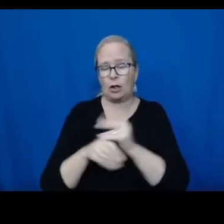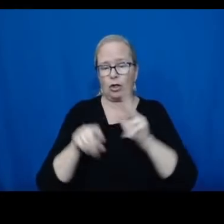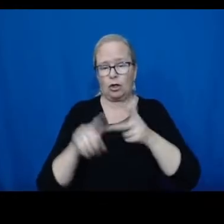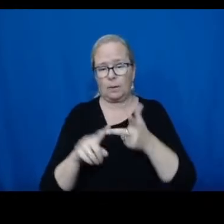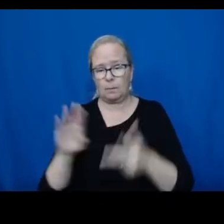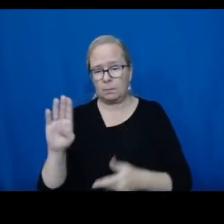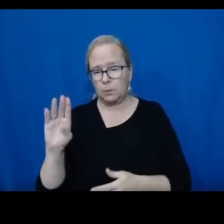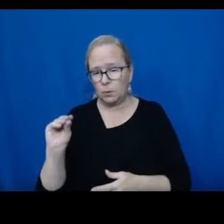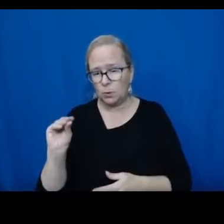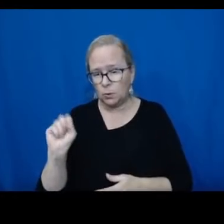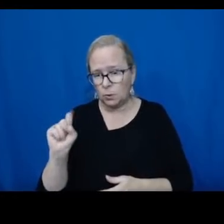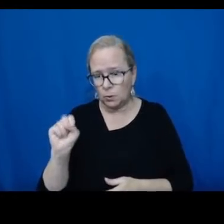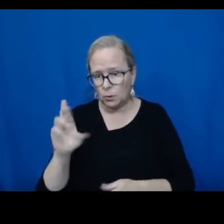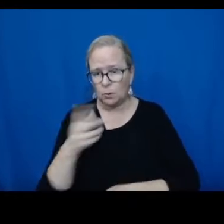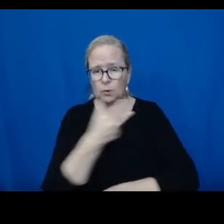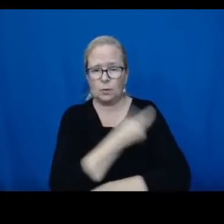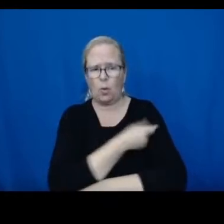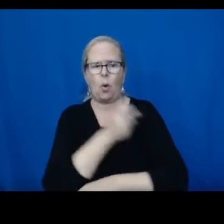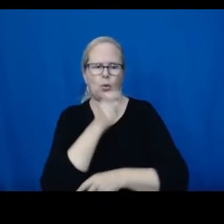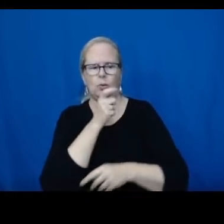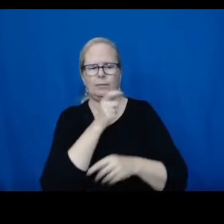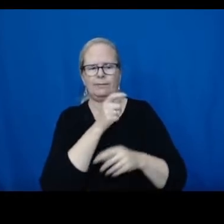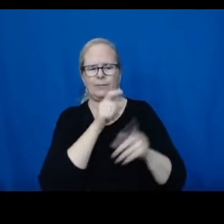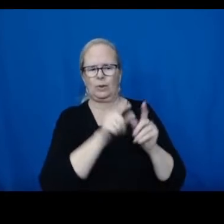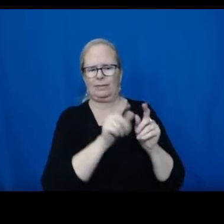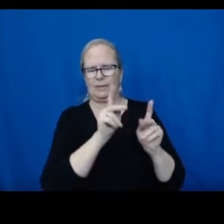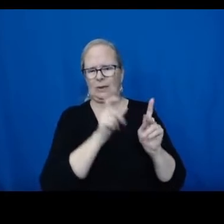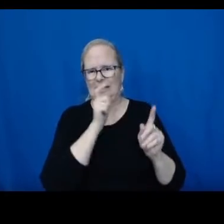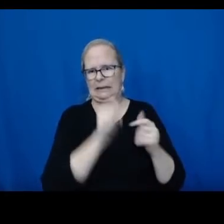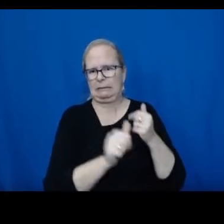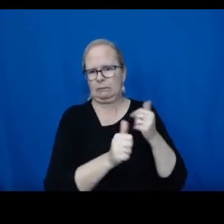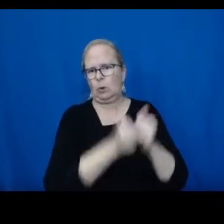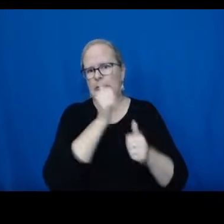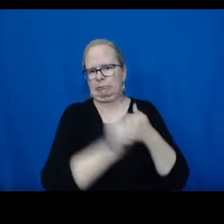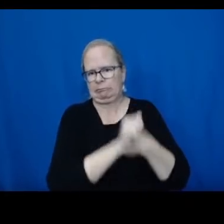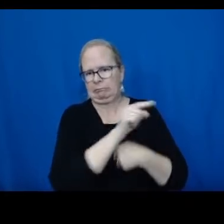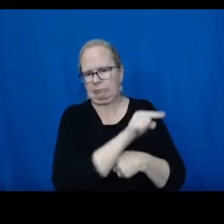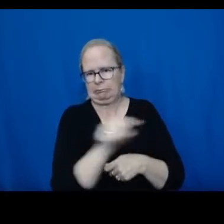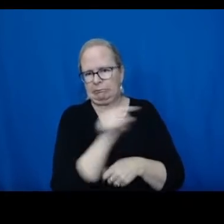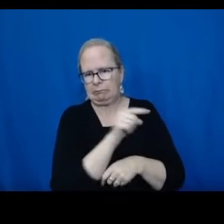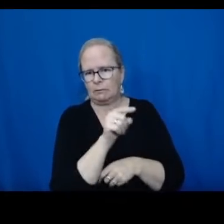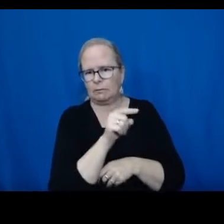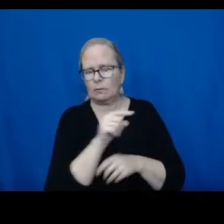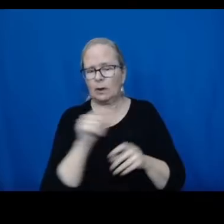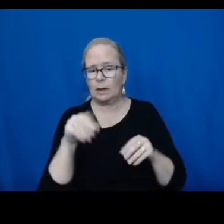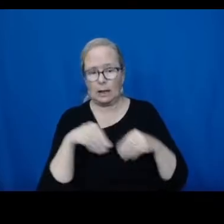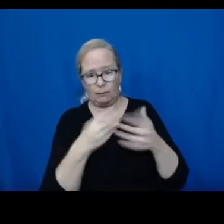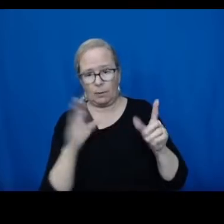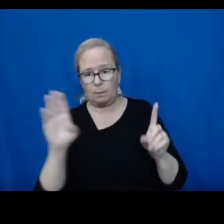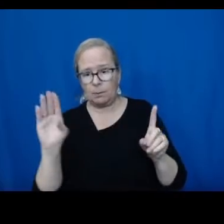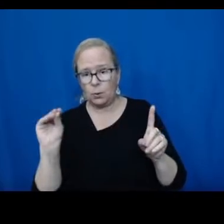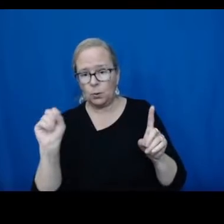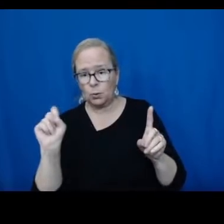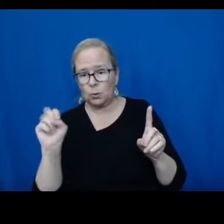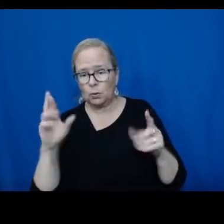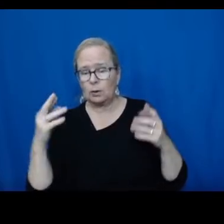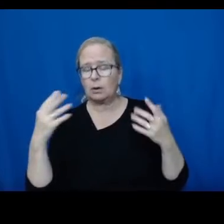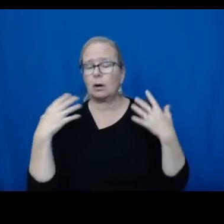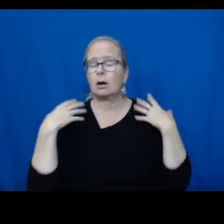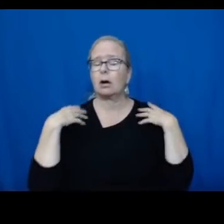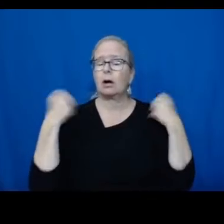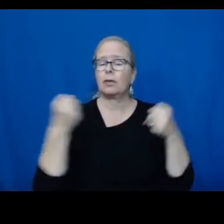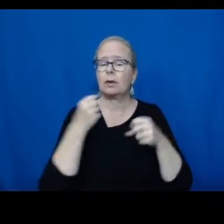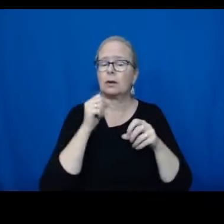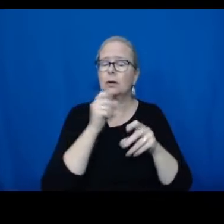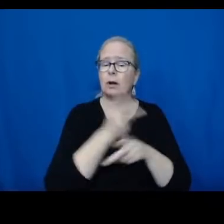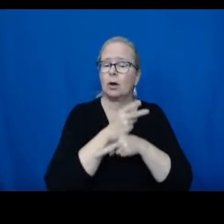were vaccinated half a year ago or 5 months ago as a first line, or giving boosters to